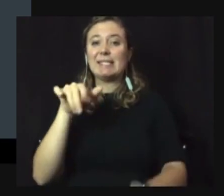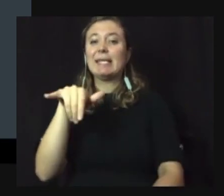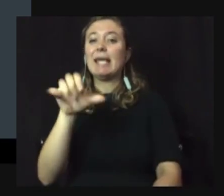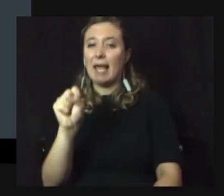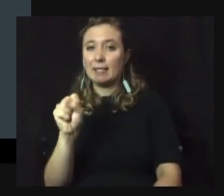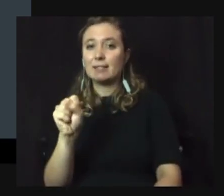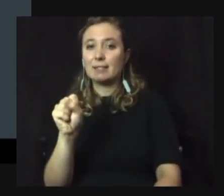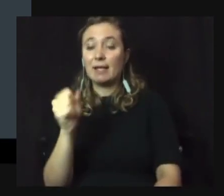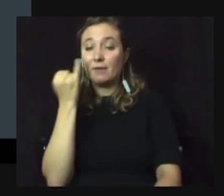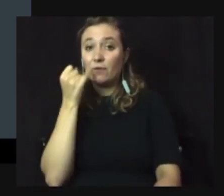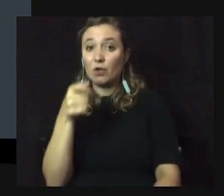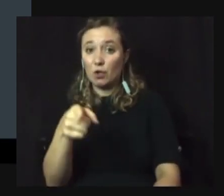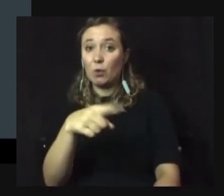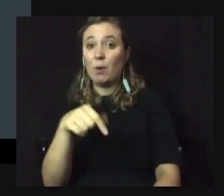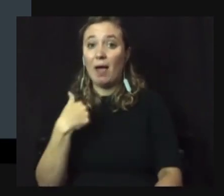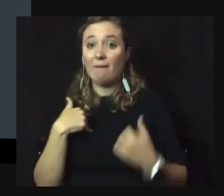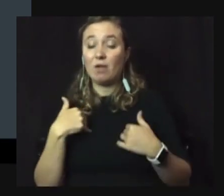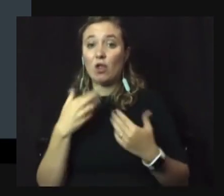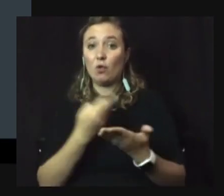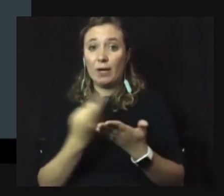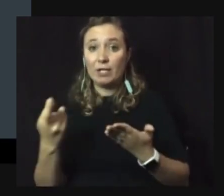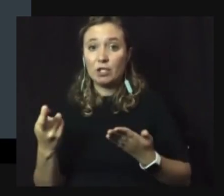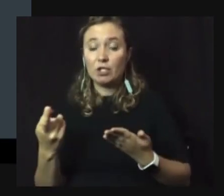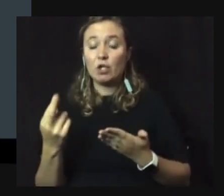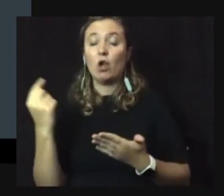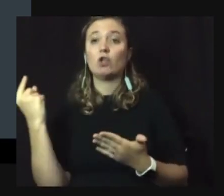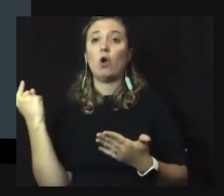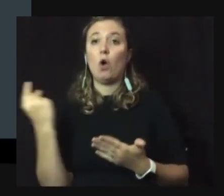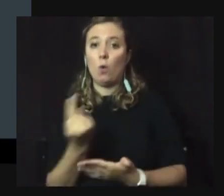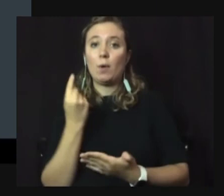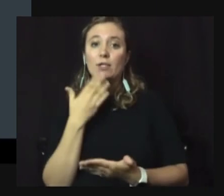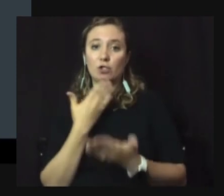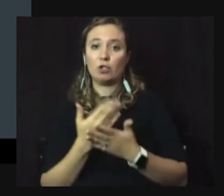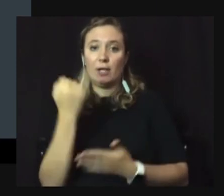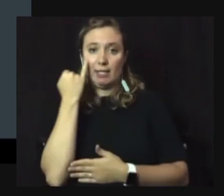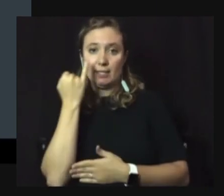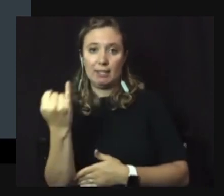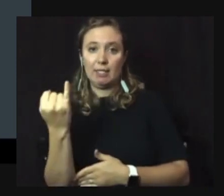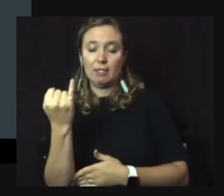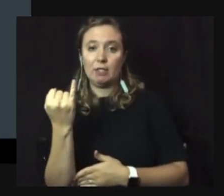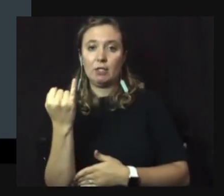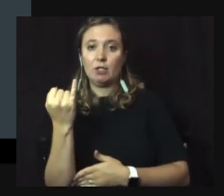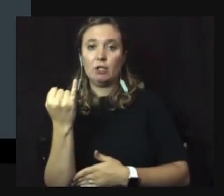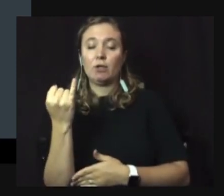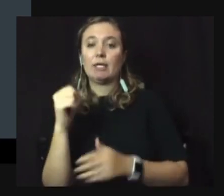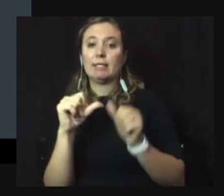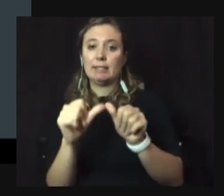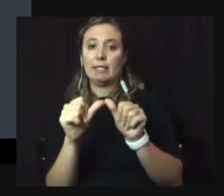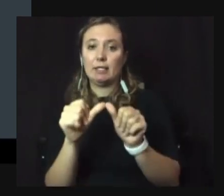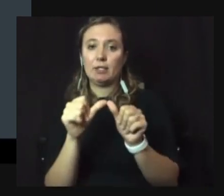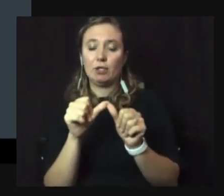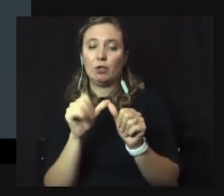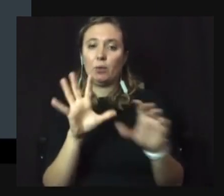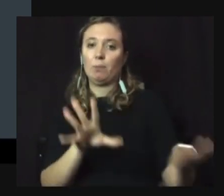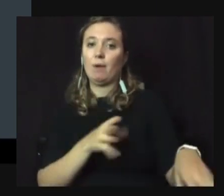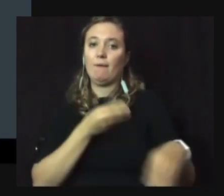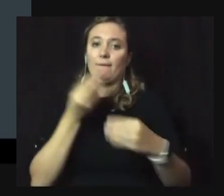the resources and the ability, it is always a good idea to continue to